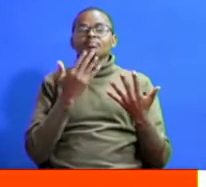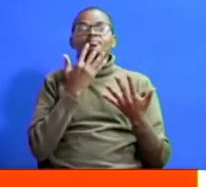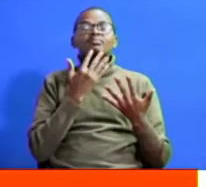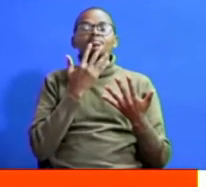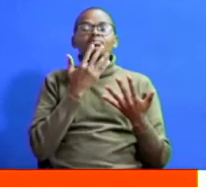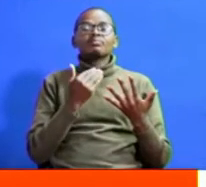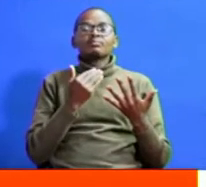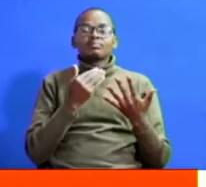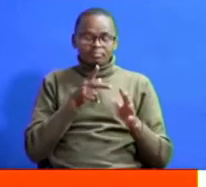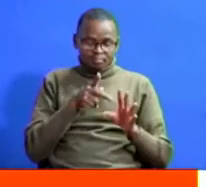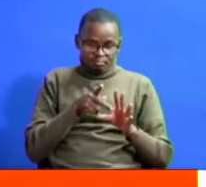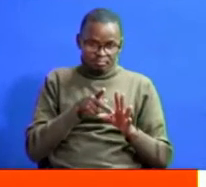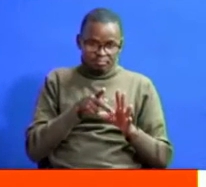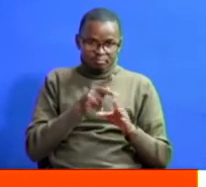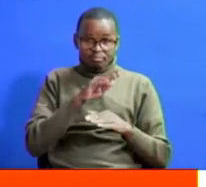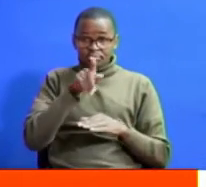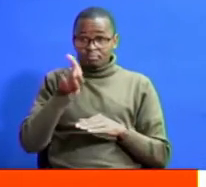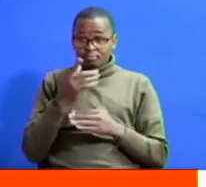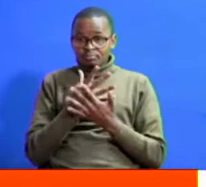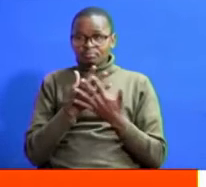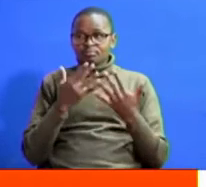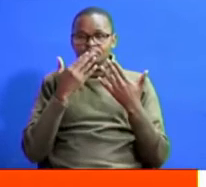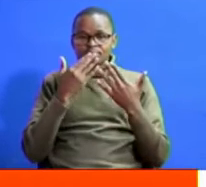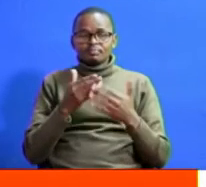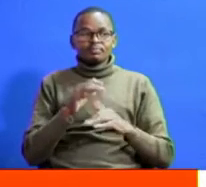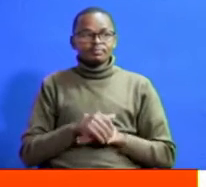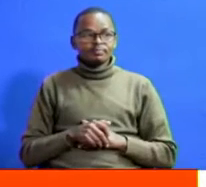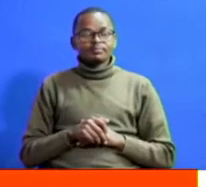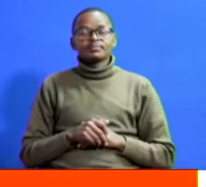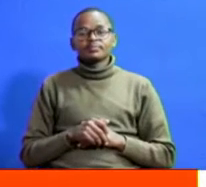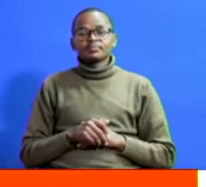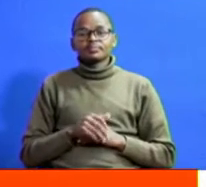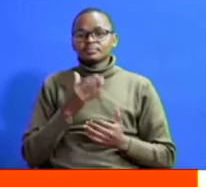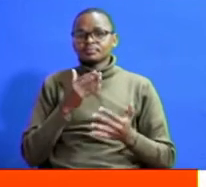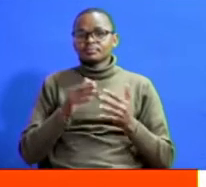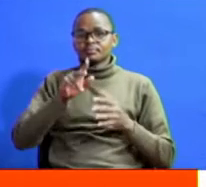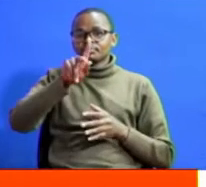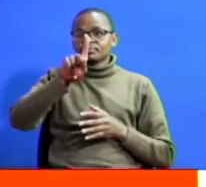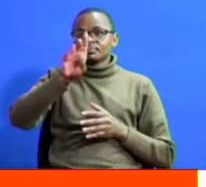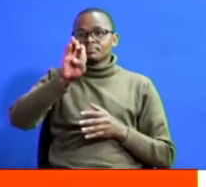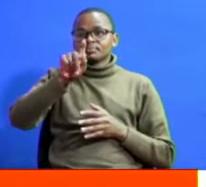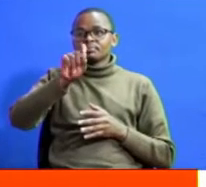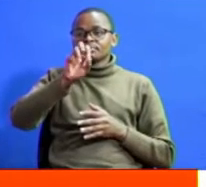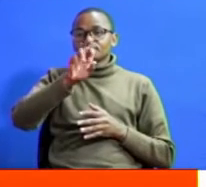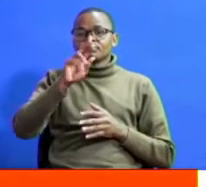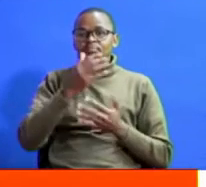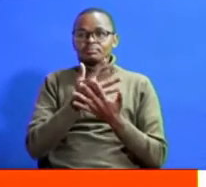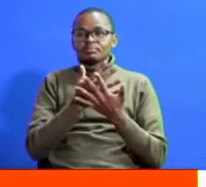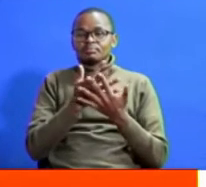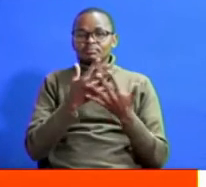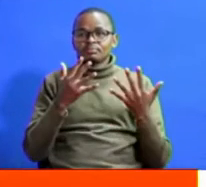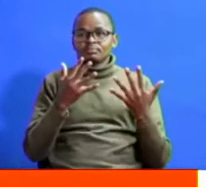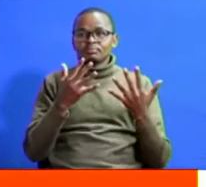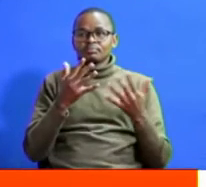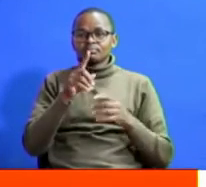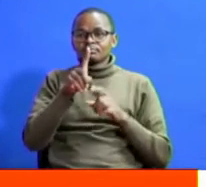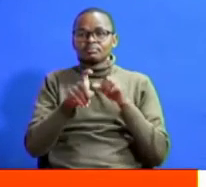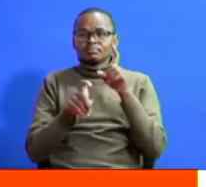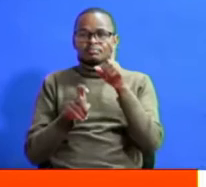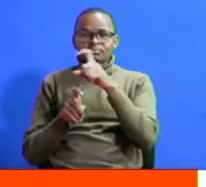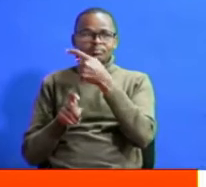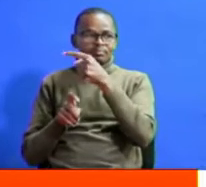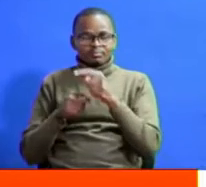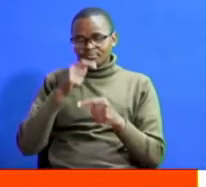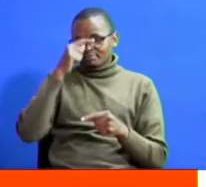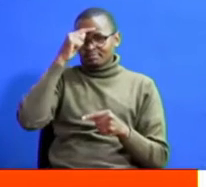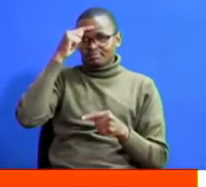mean paraffin, you know, those stuffs. Thank you. All right. Maybe, Keter, I don't know, you have something burning, of course, to respond to that,